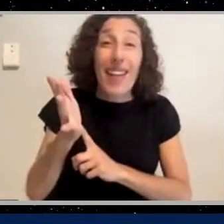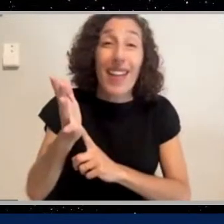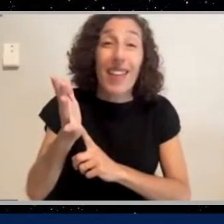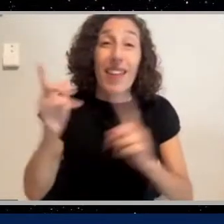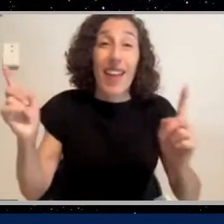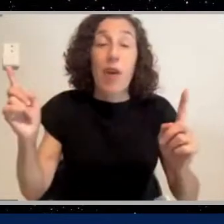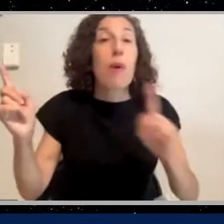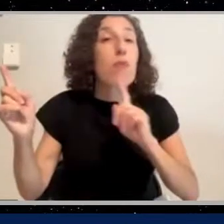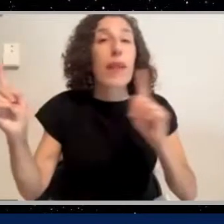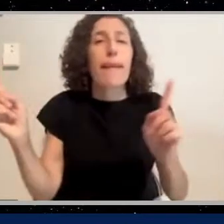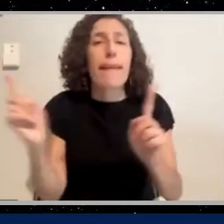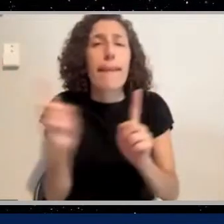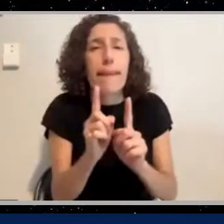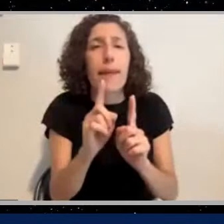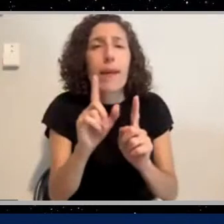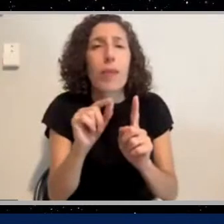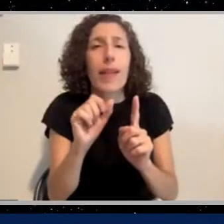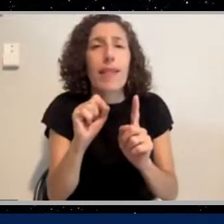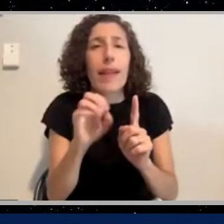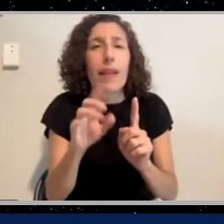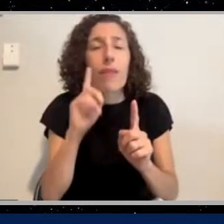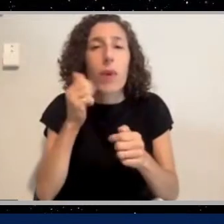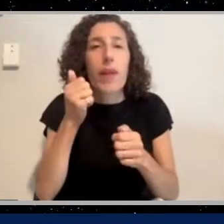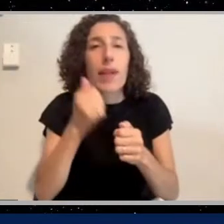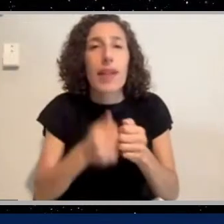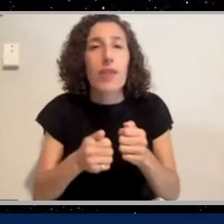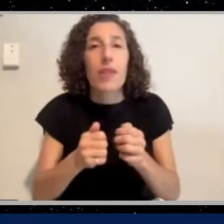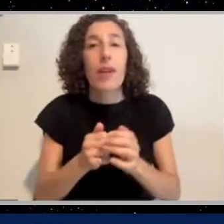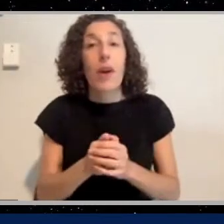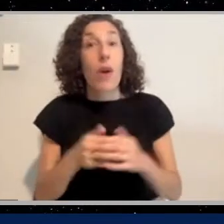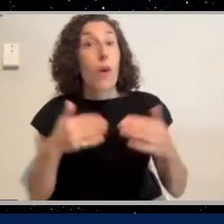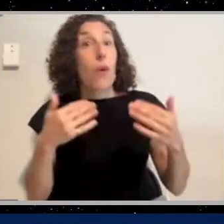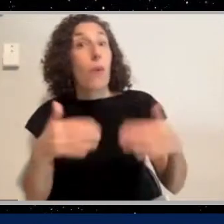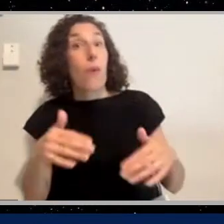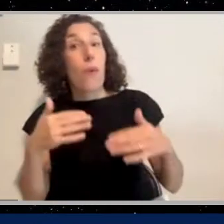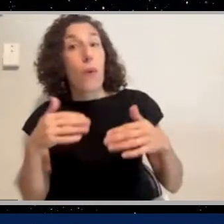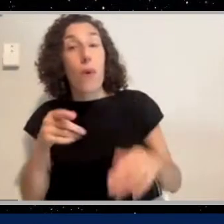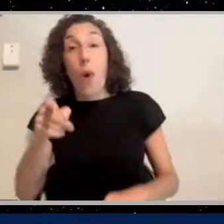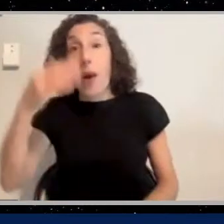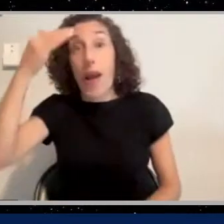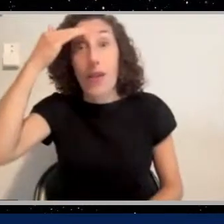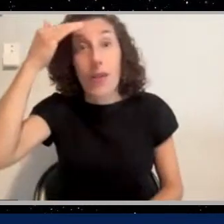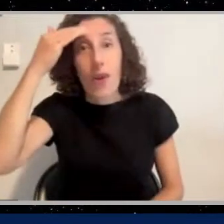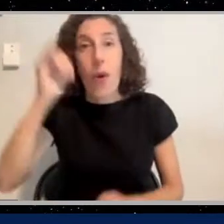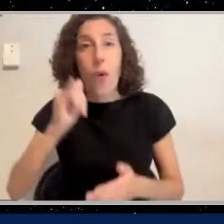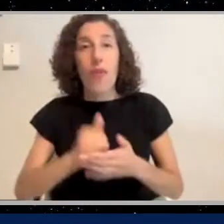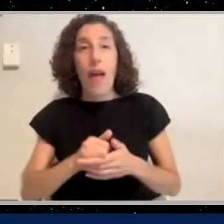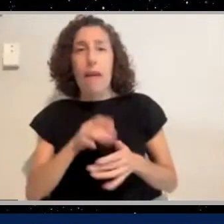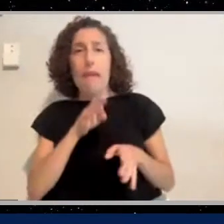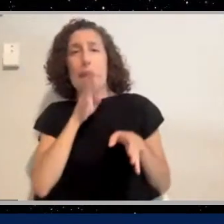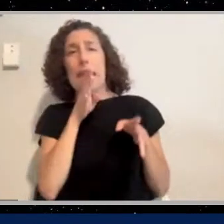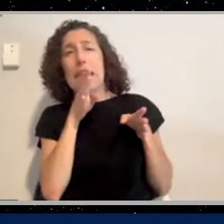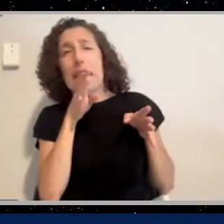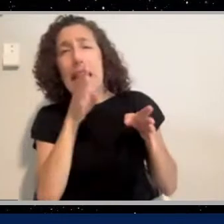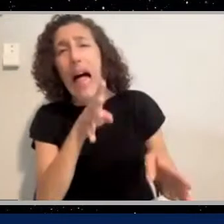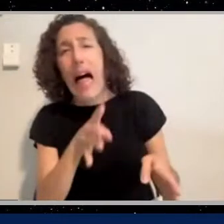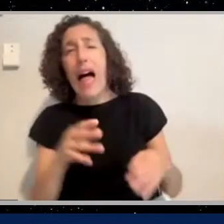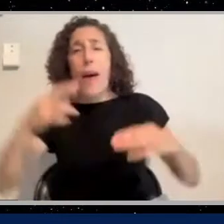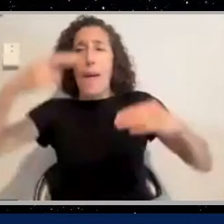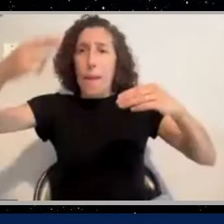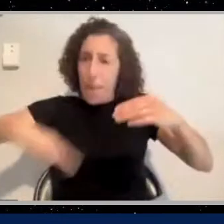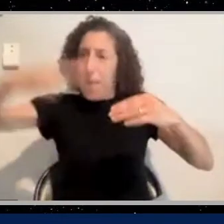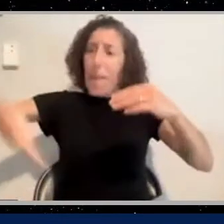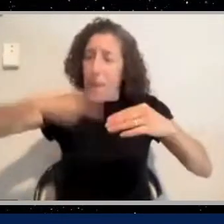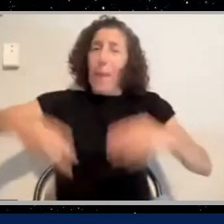to say, so this is the proper, everybody's heard of like the vomit comet, like you're going up and down, up and down, up and down.